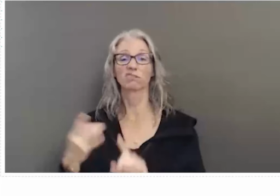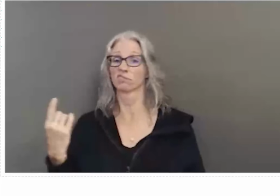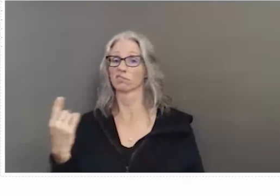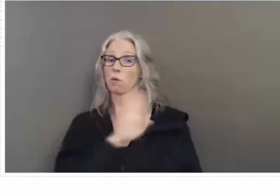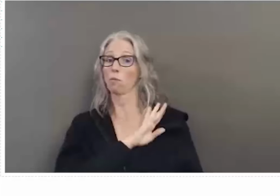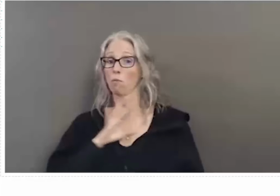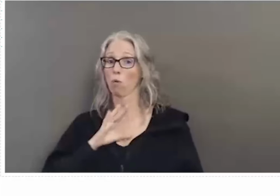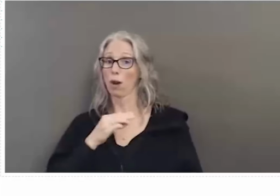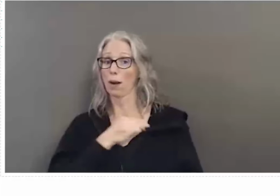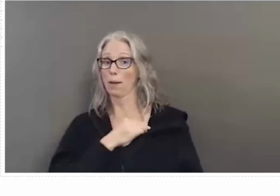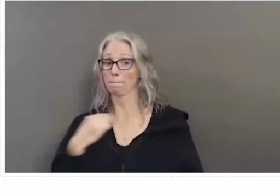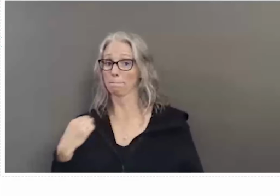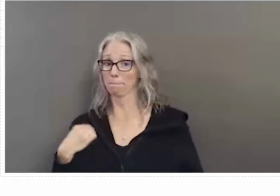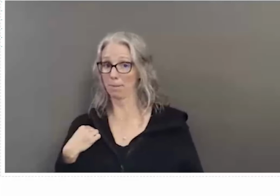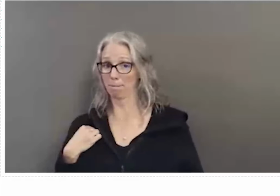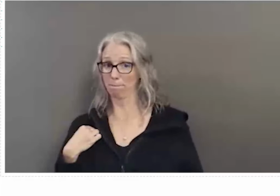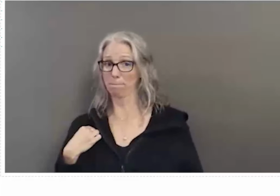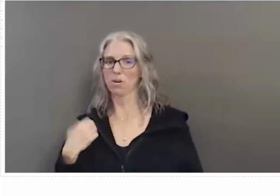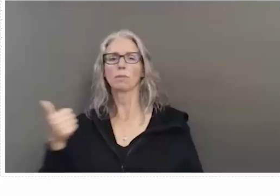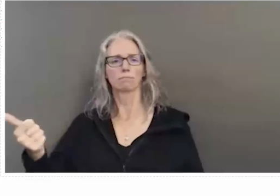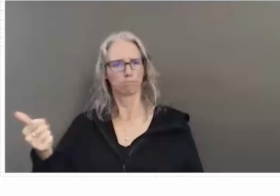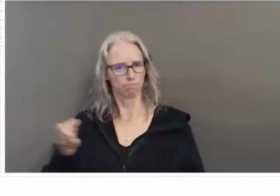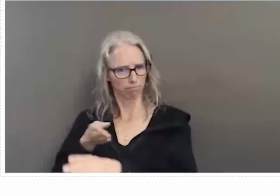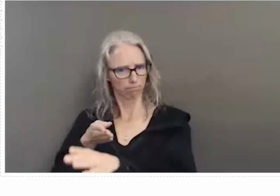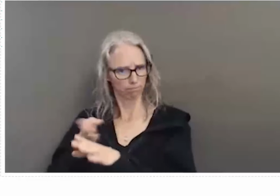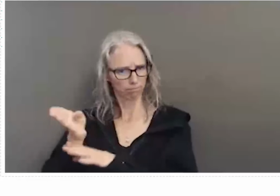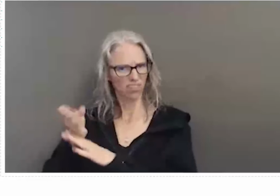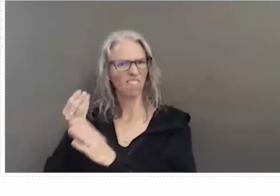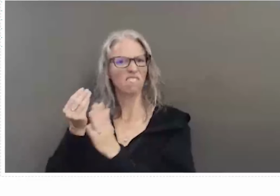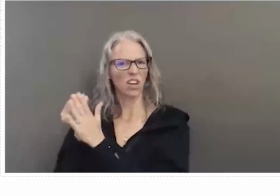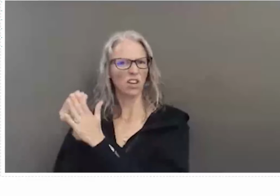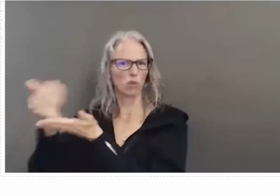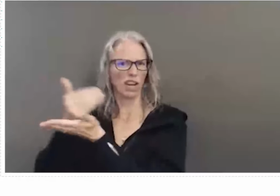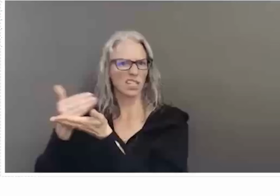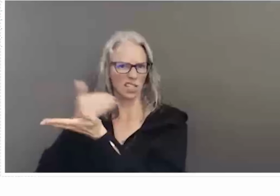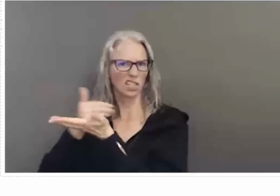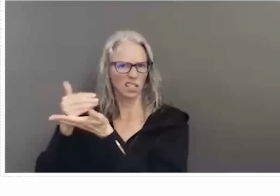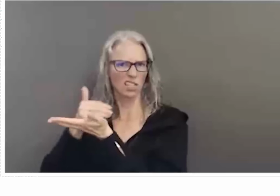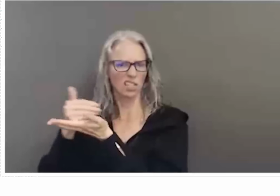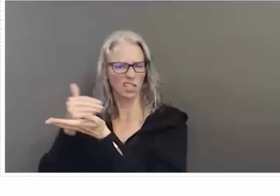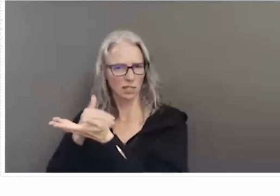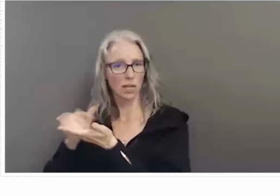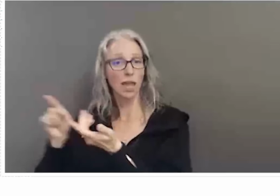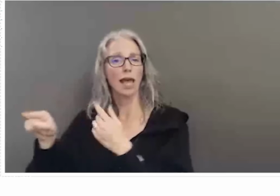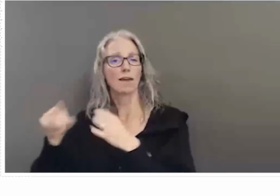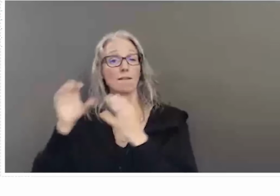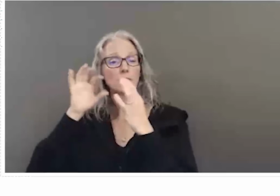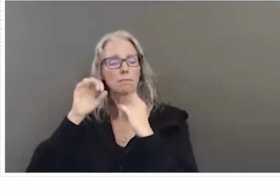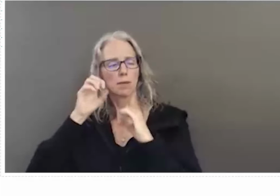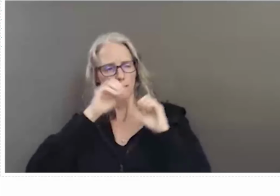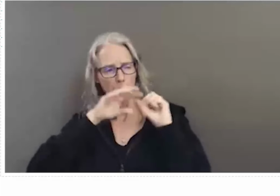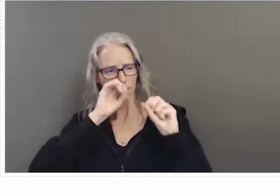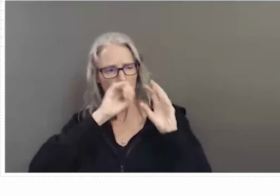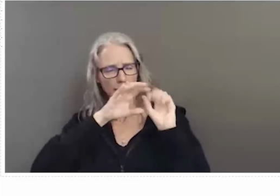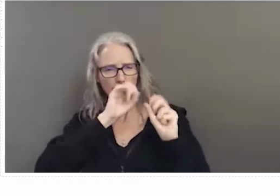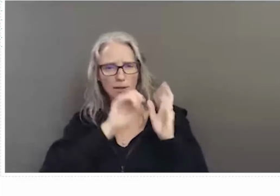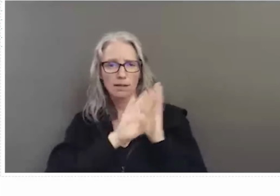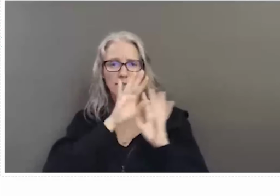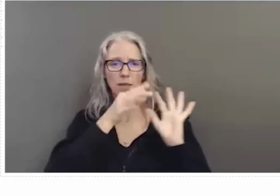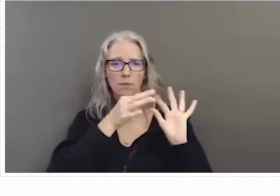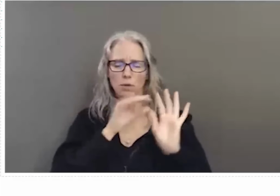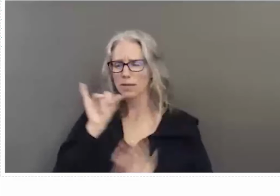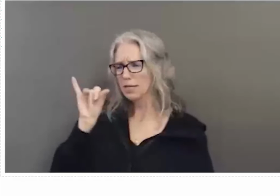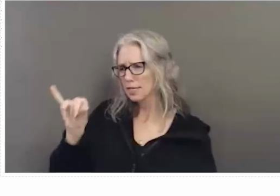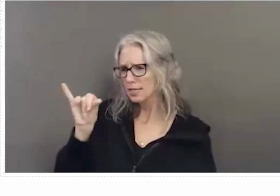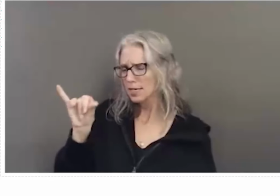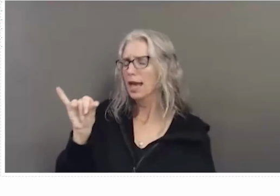is in the fundraising sector, to strategize and really to understand, oh, is this the kind of